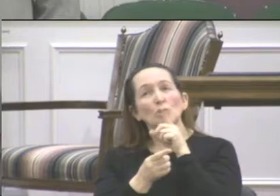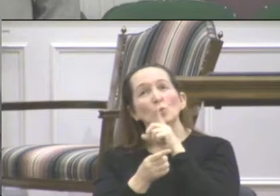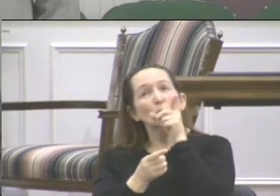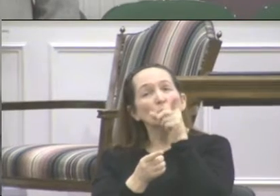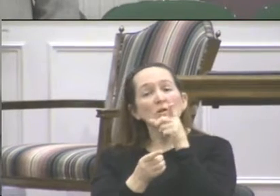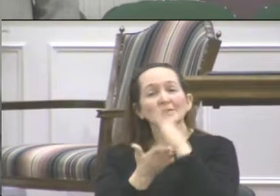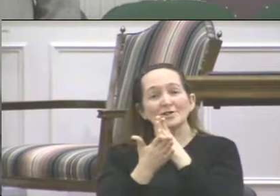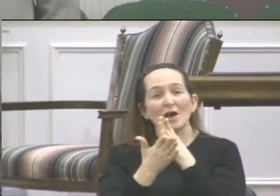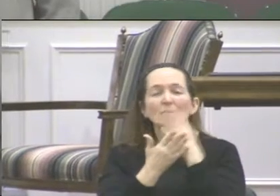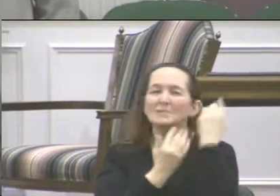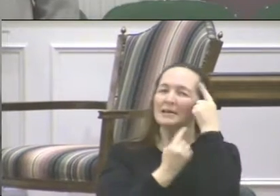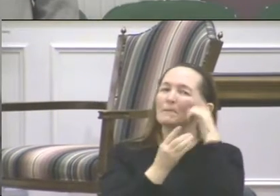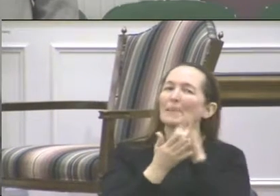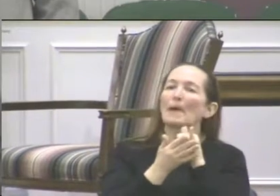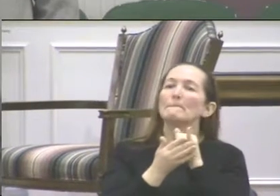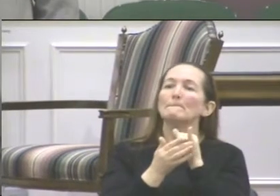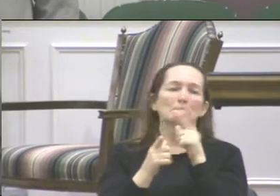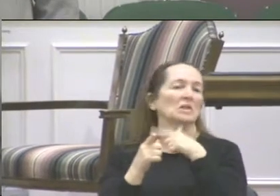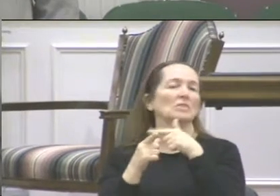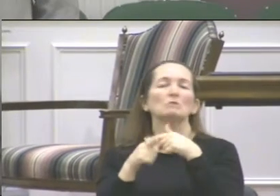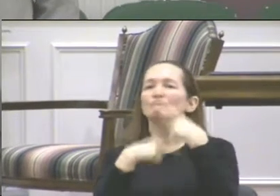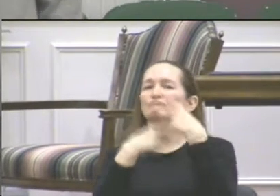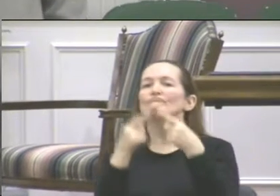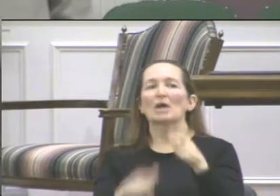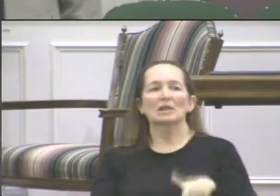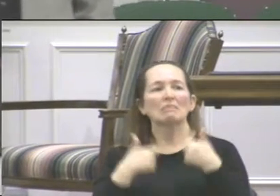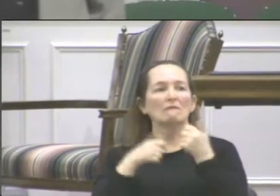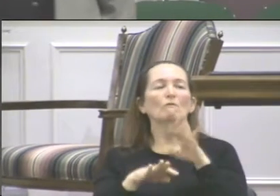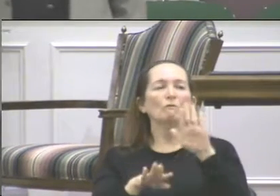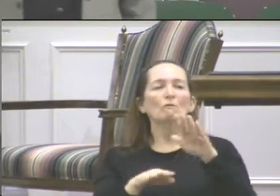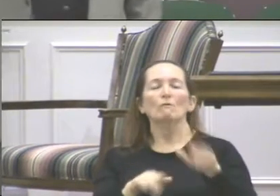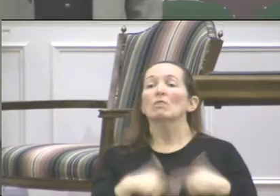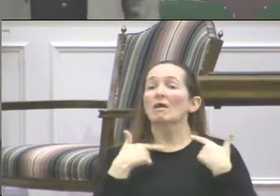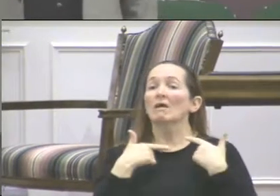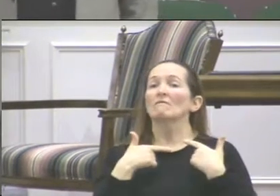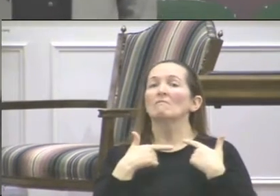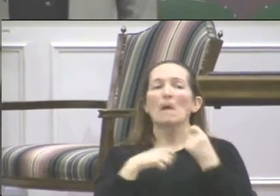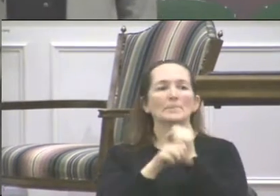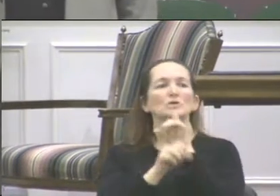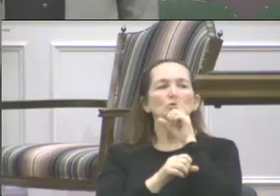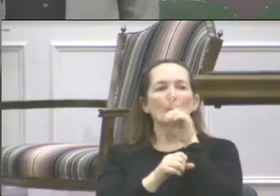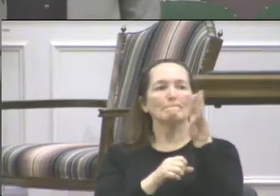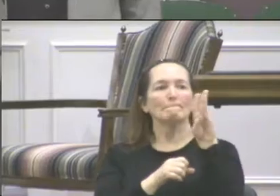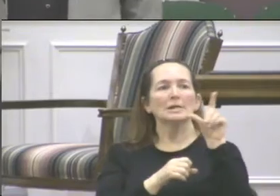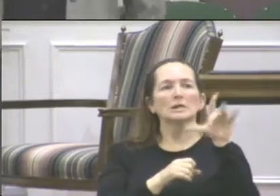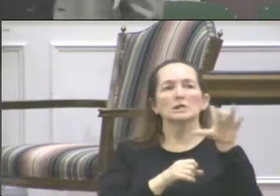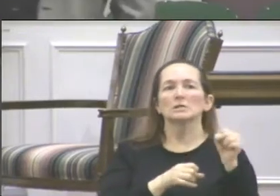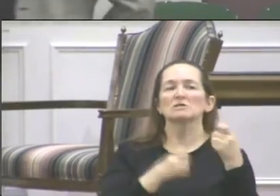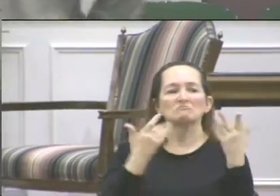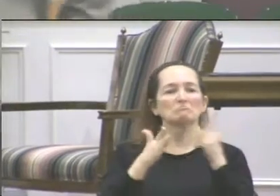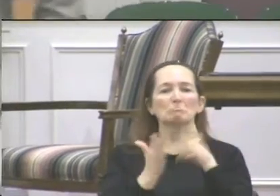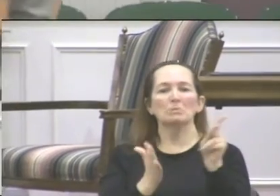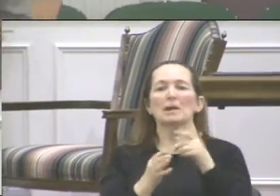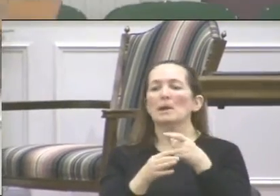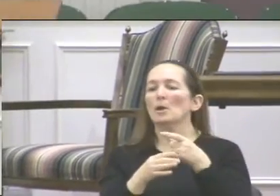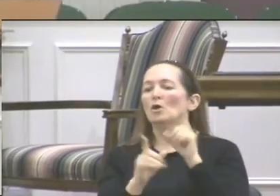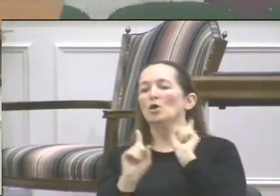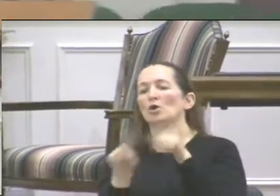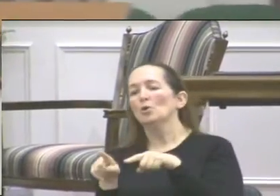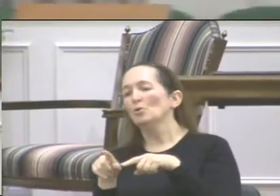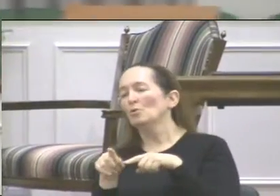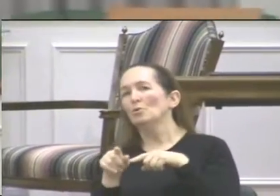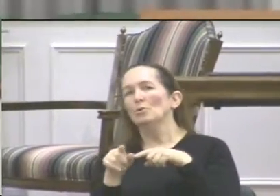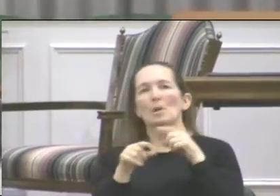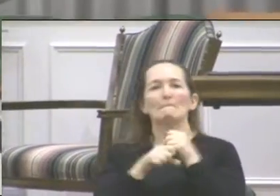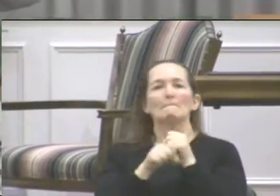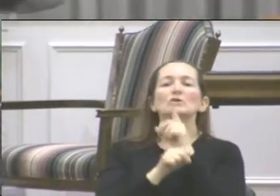Then you went back to life. You went back to making sure the bills were paid. You went back to making sure that